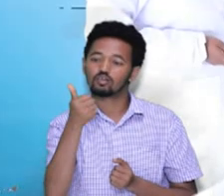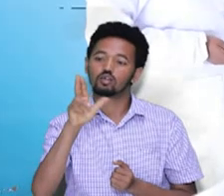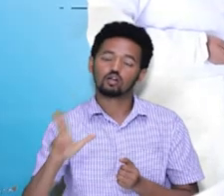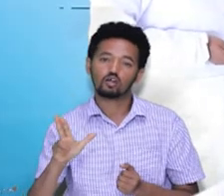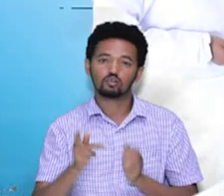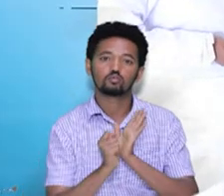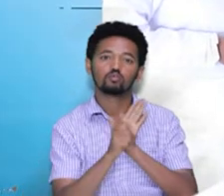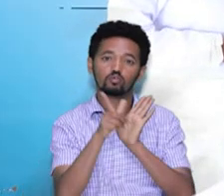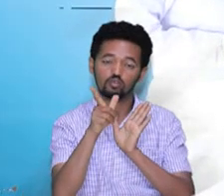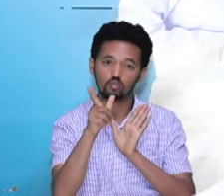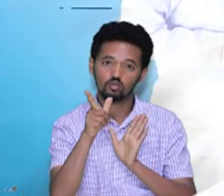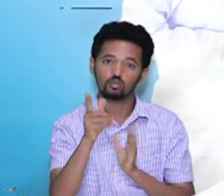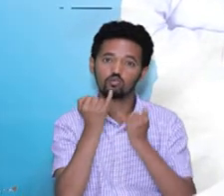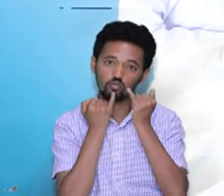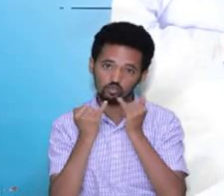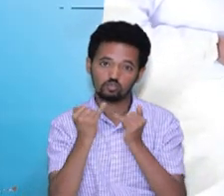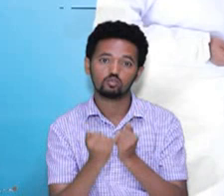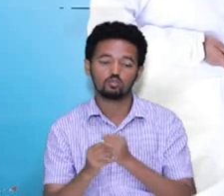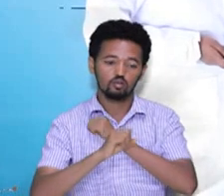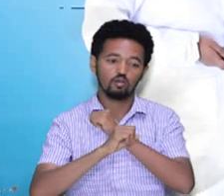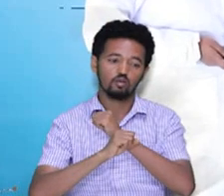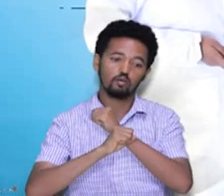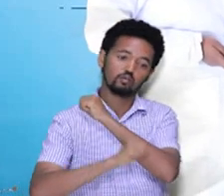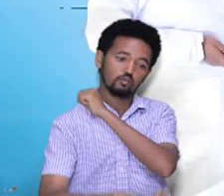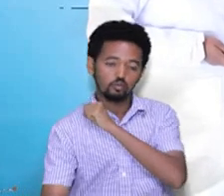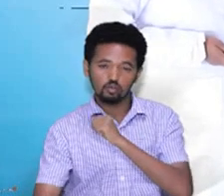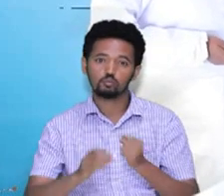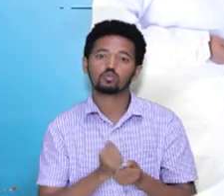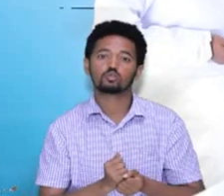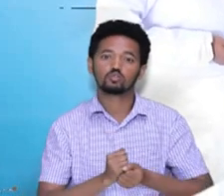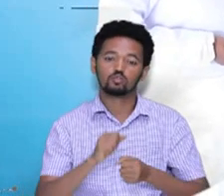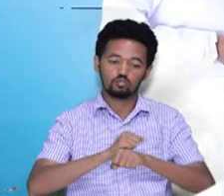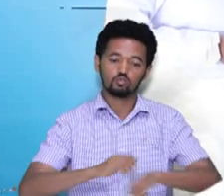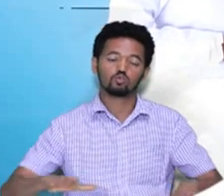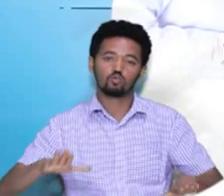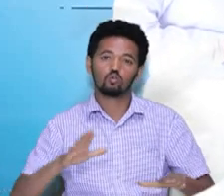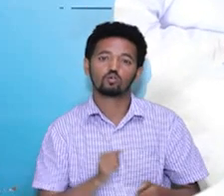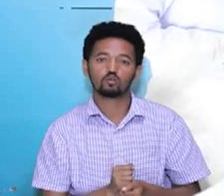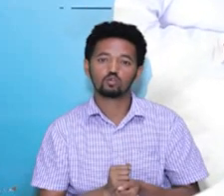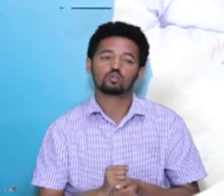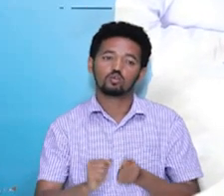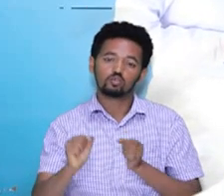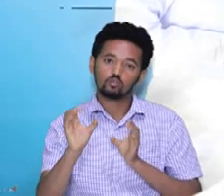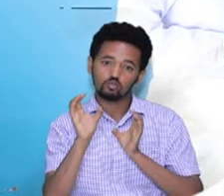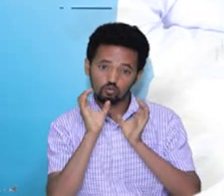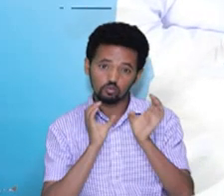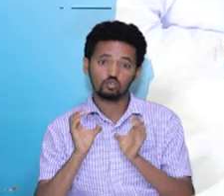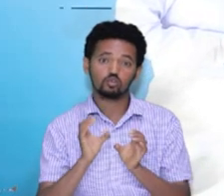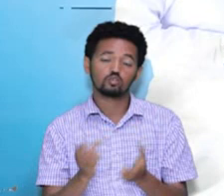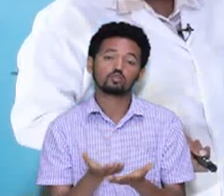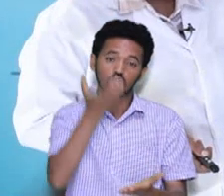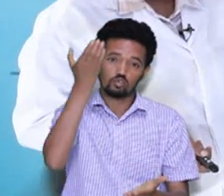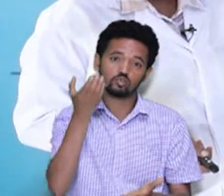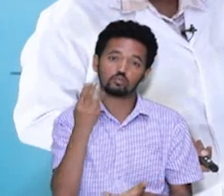For example, formation of the basement complex rock. This basement complex rock rich in